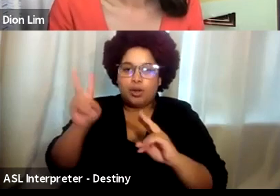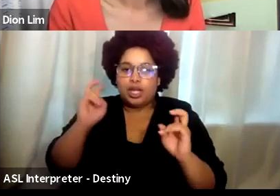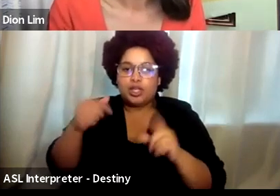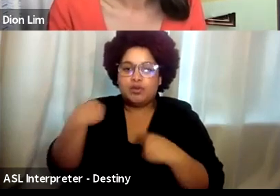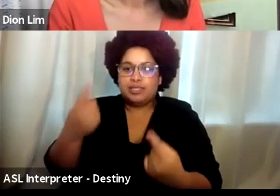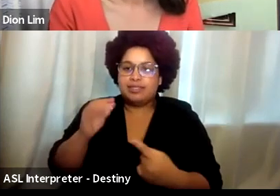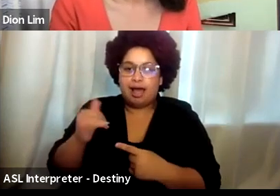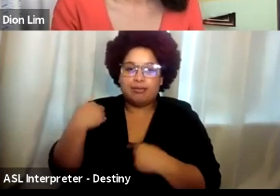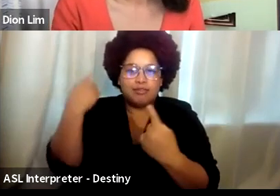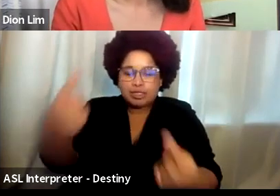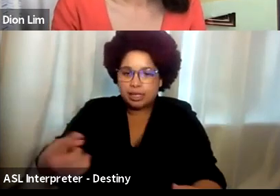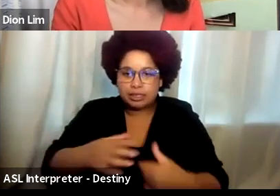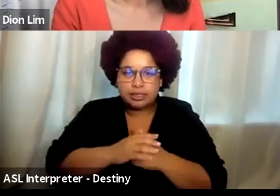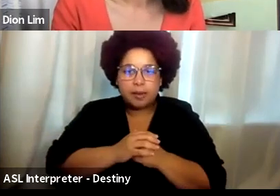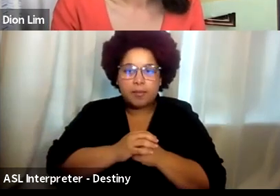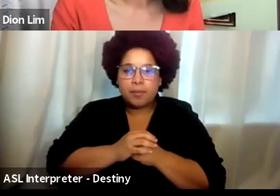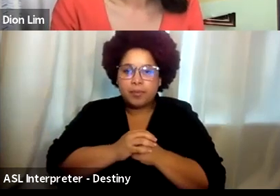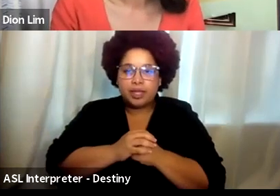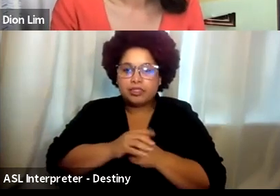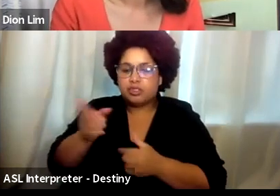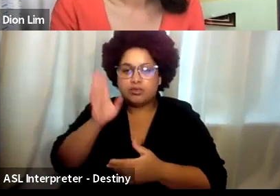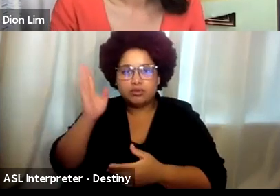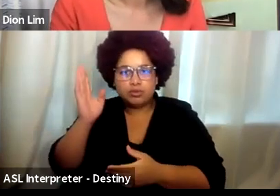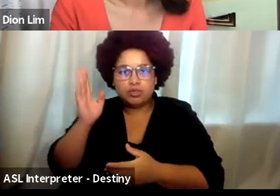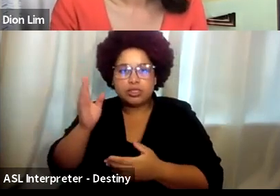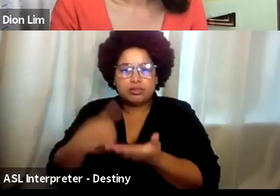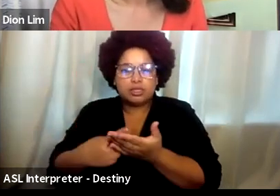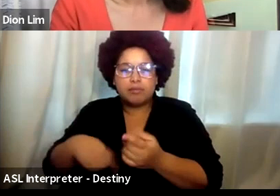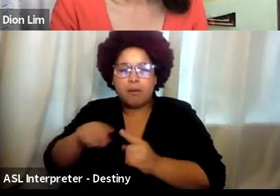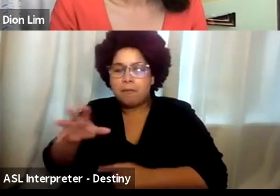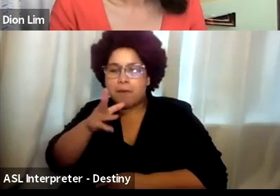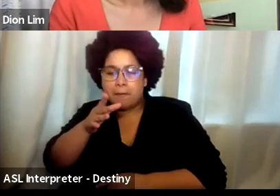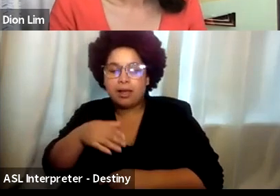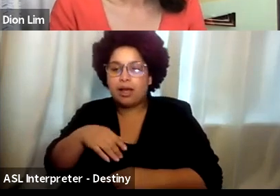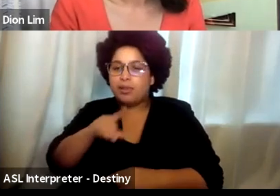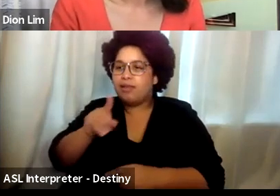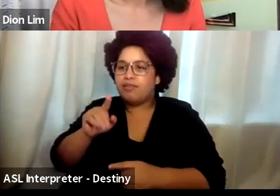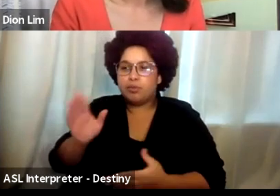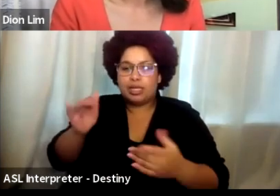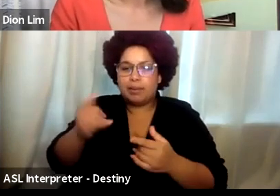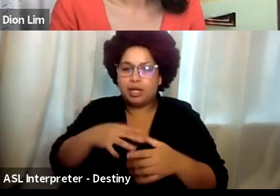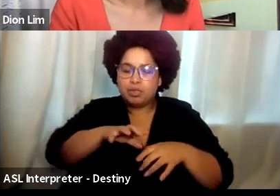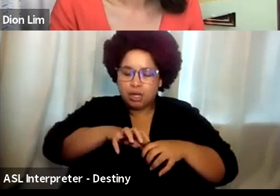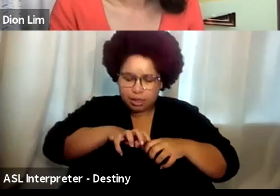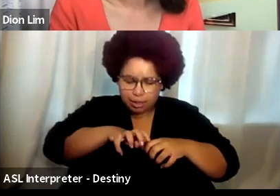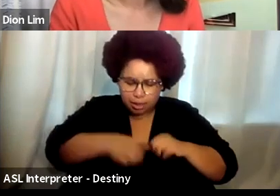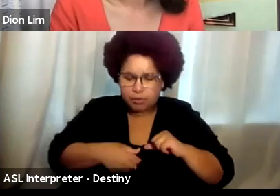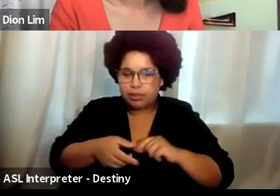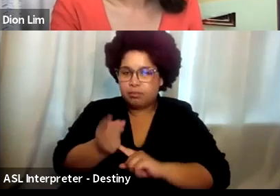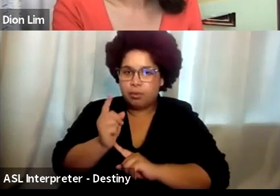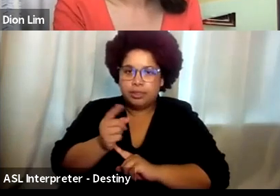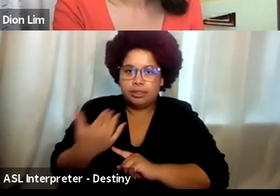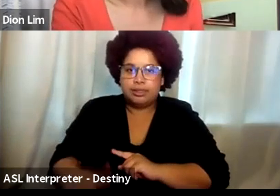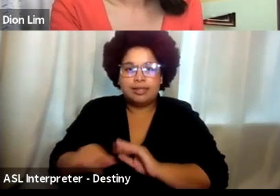that for ever since. She talked about her mother, and I'd love for you to reprise that, because it was such a heartbreaking moment.